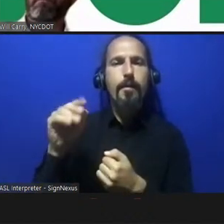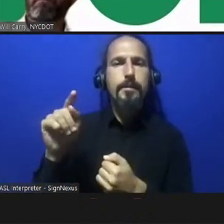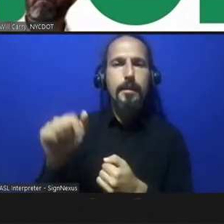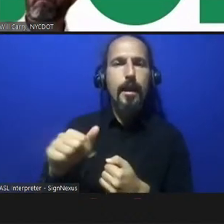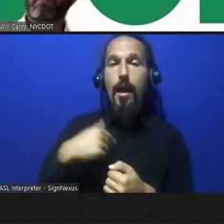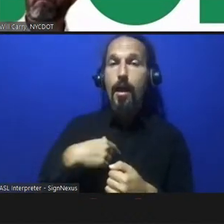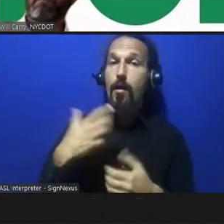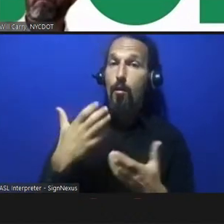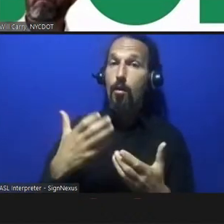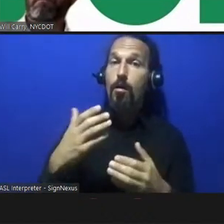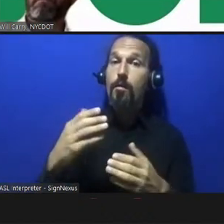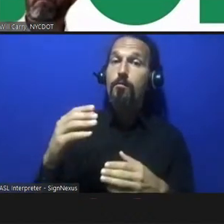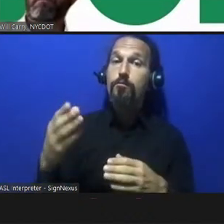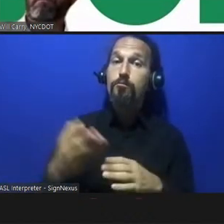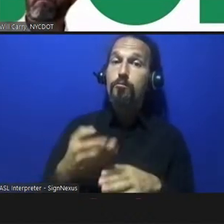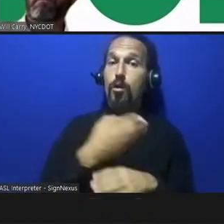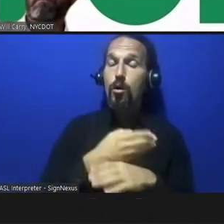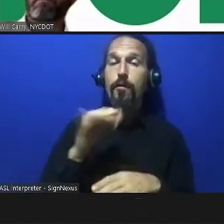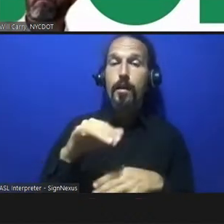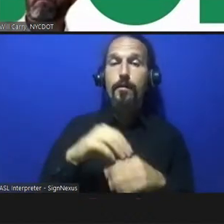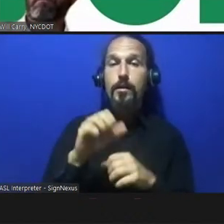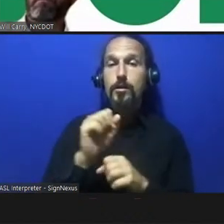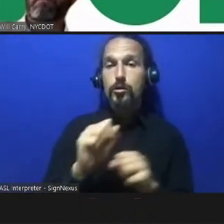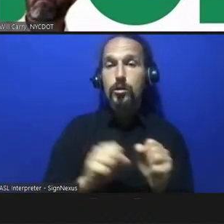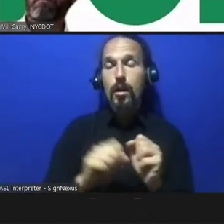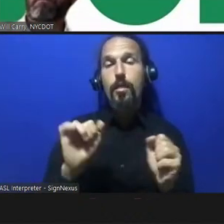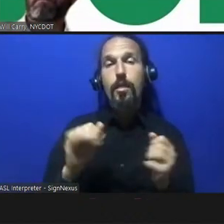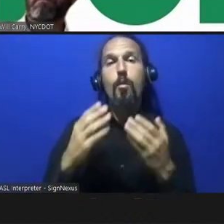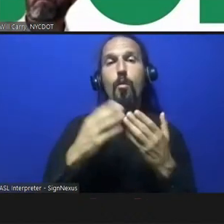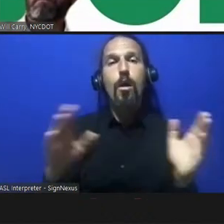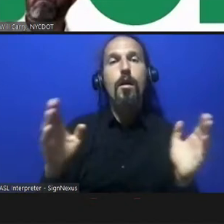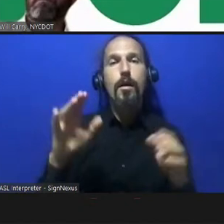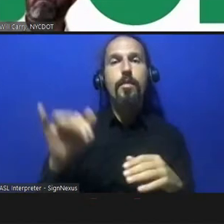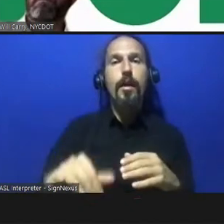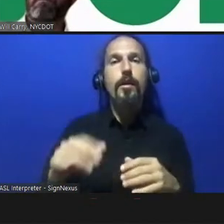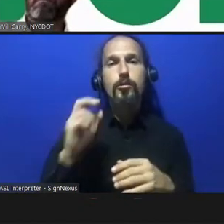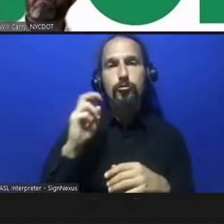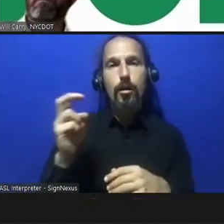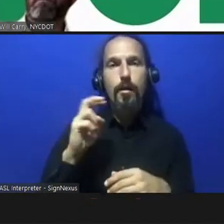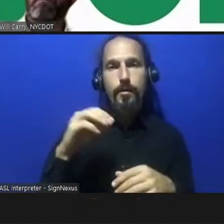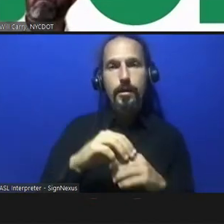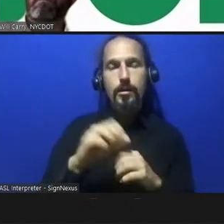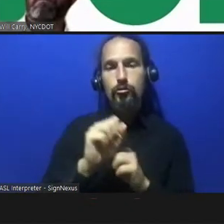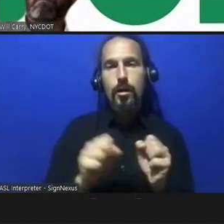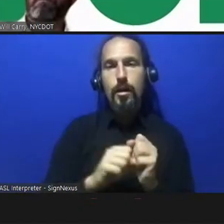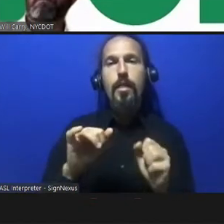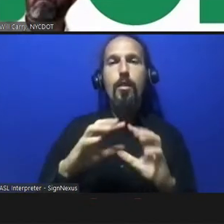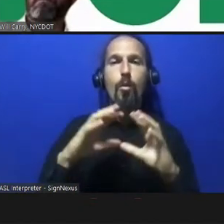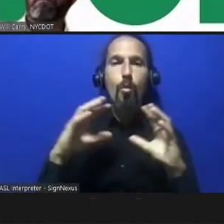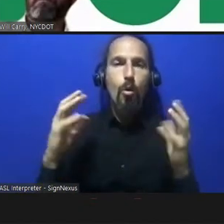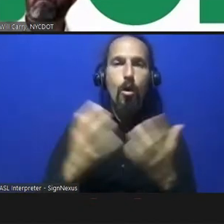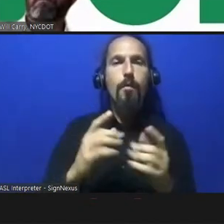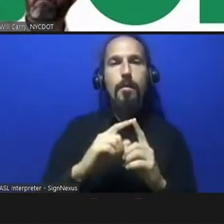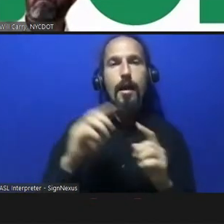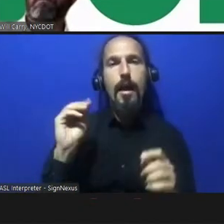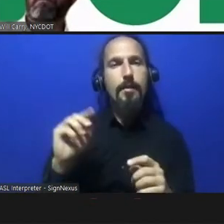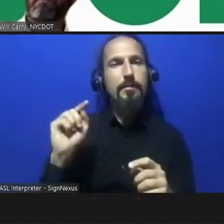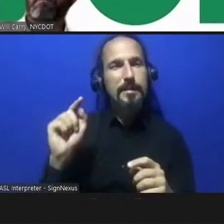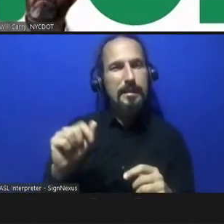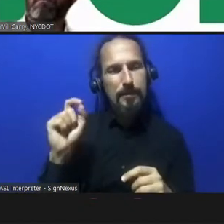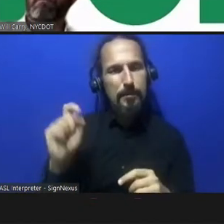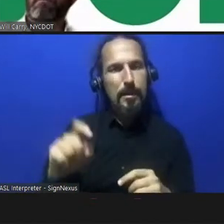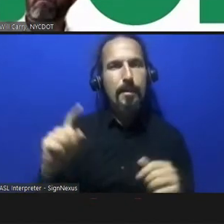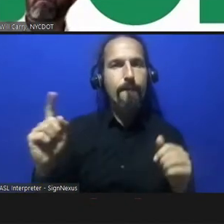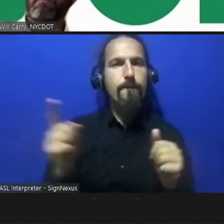infrastructure new york has the widest transit infrastructure one of in the world but the mta needs to be